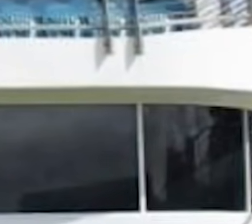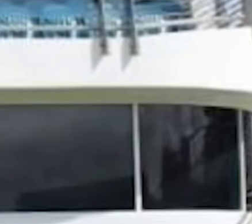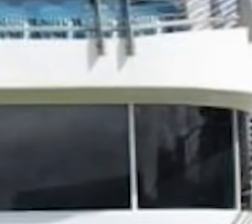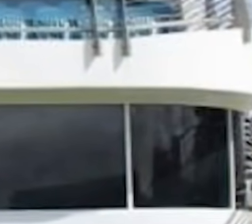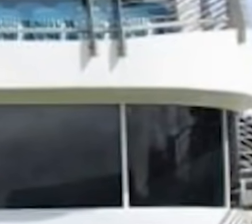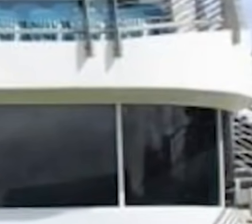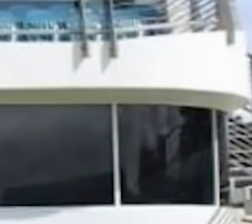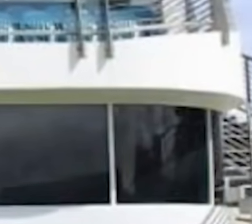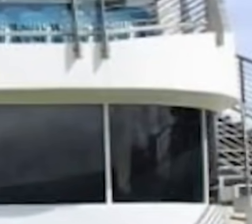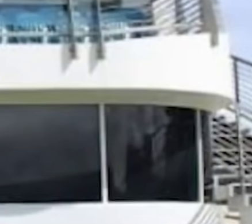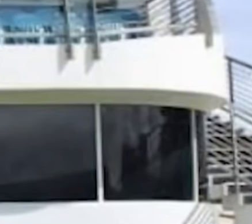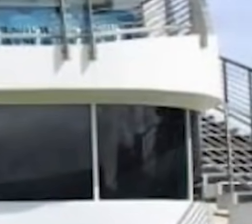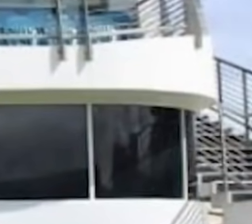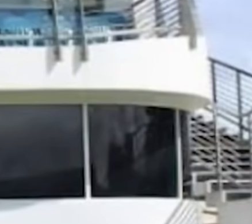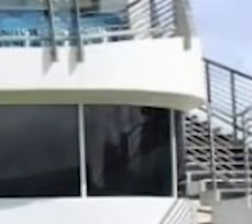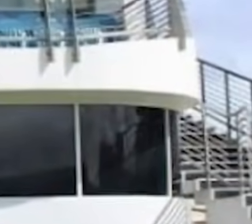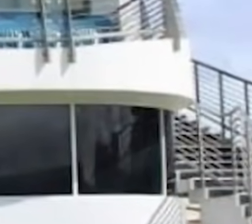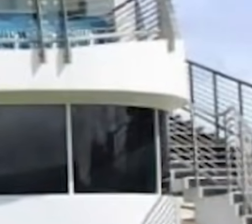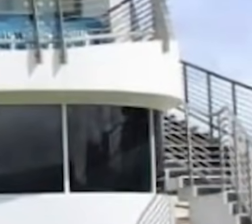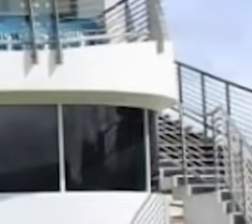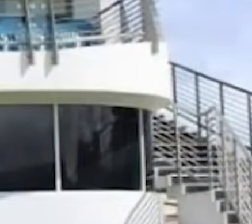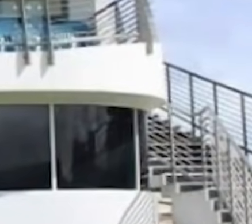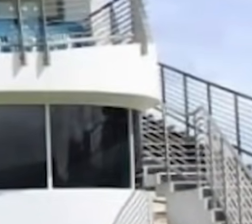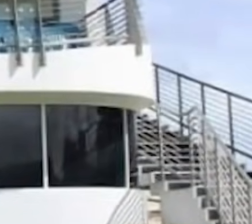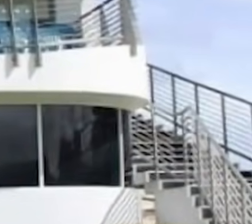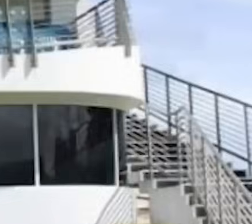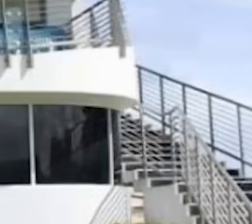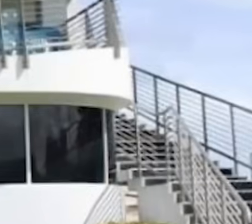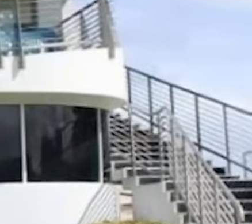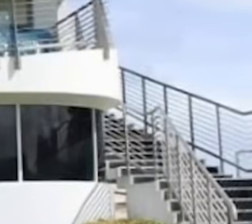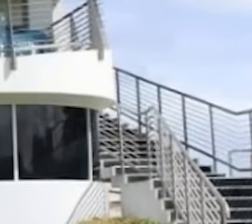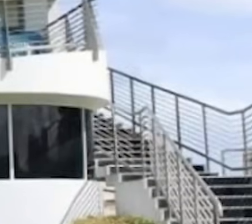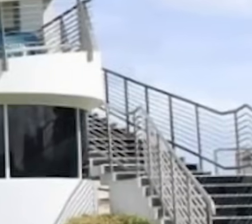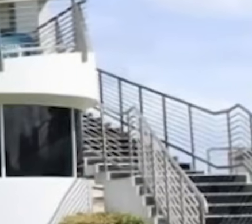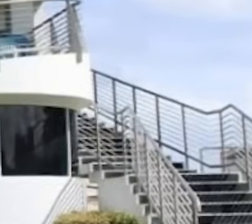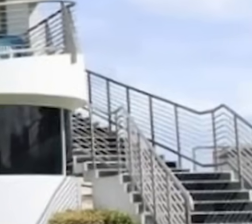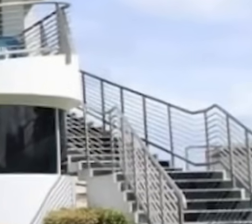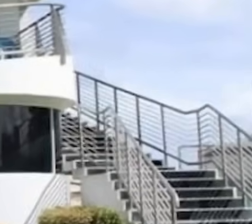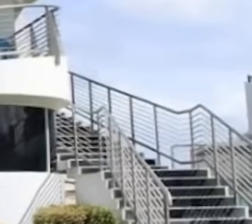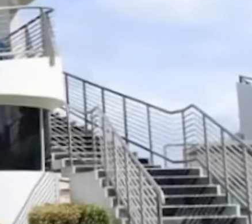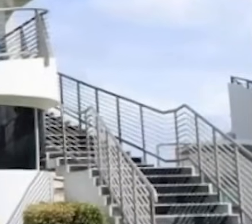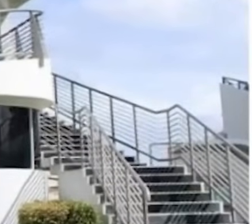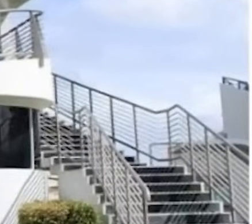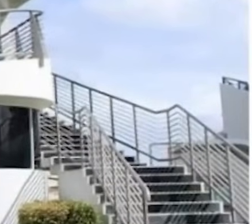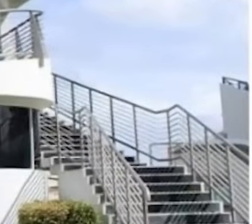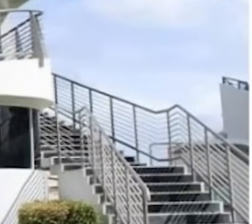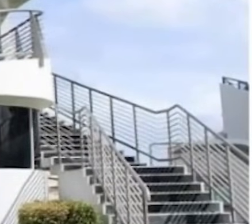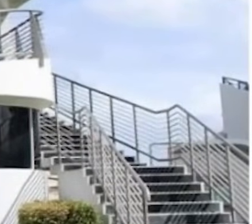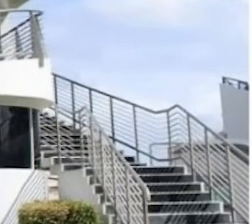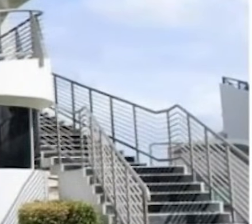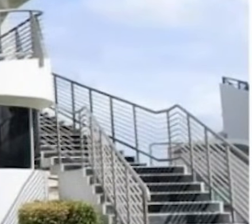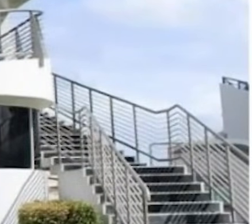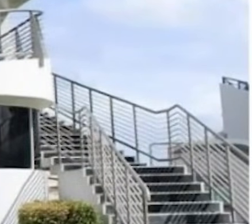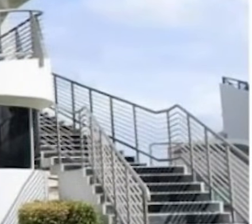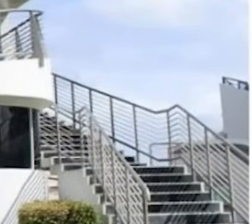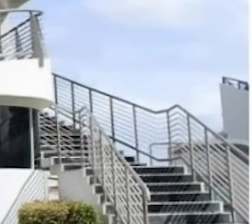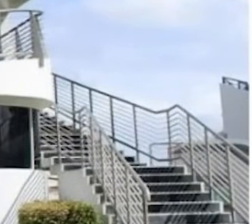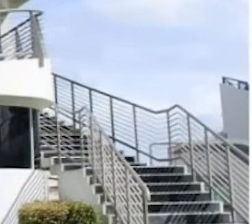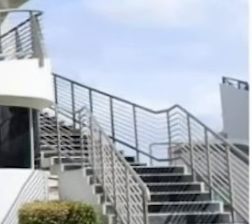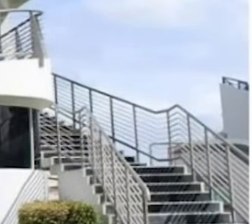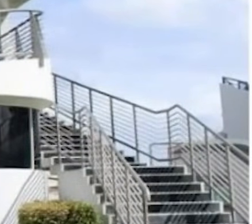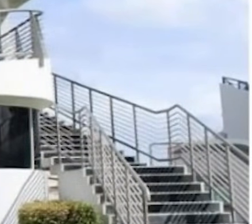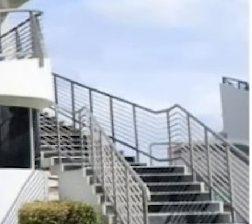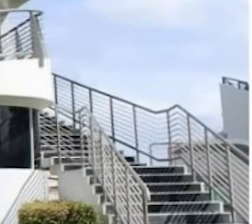and international experience in various sporting bodies, including Cricket West Indies, the Indian Premier League, and the Caribbean Premier